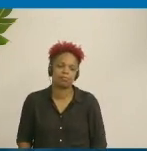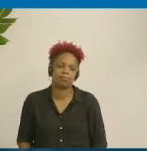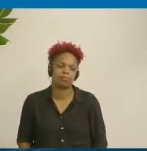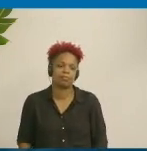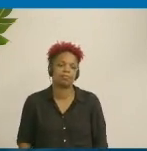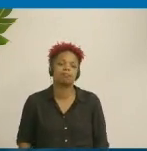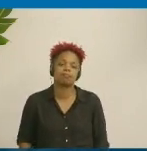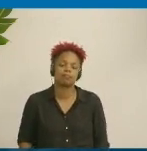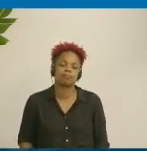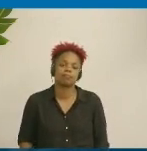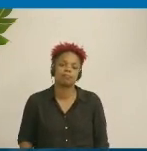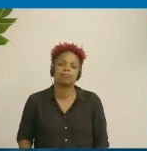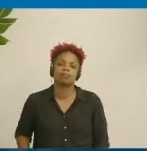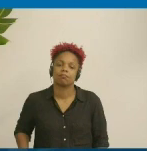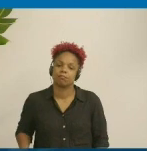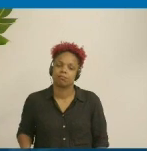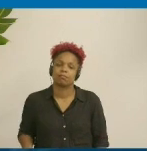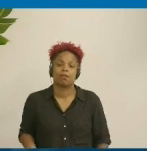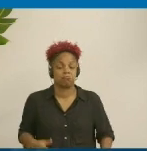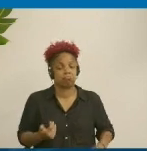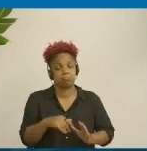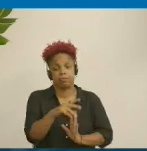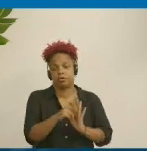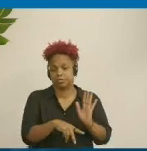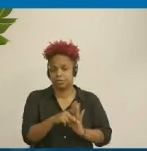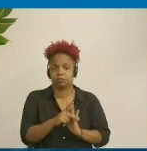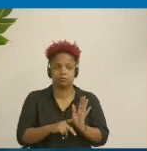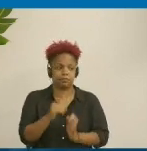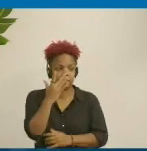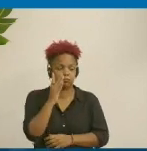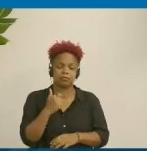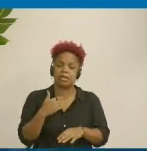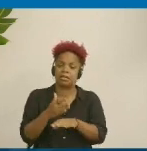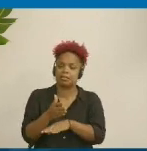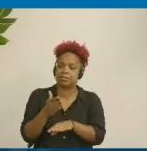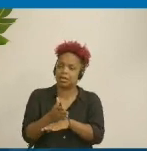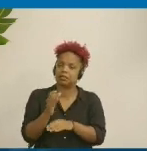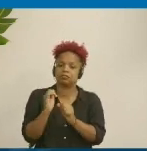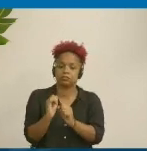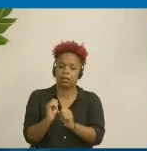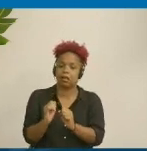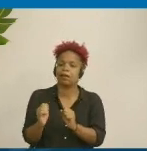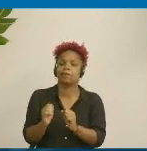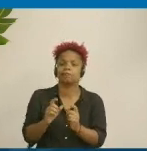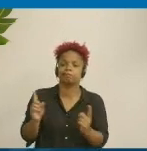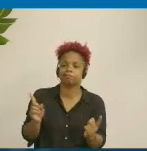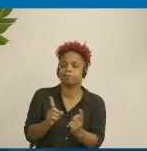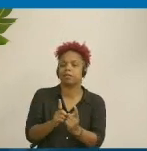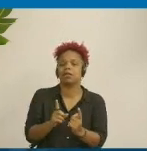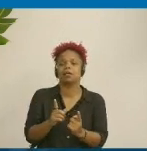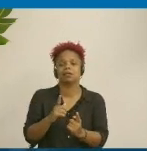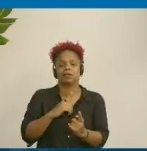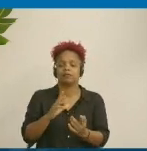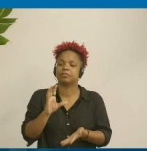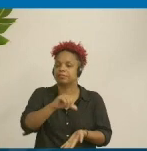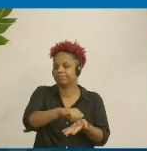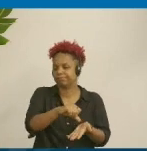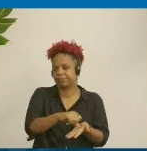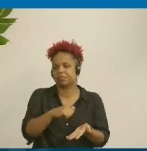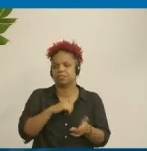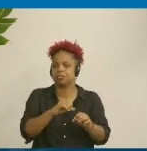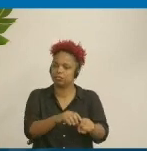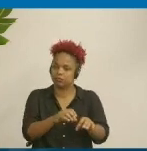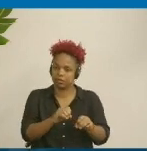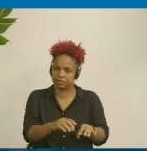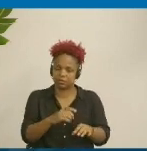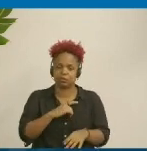will facilitate access to health, education, and agricultural services through three adapted digital tools, MediBox,